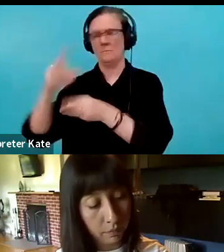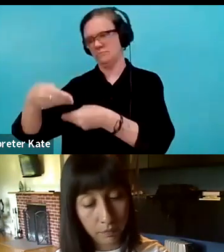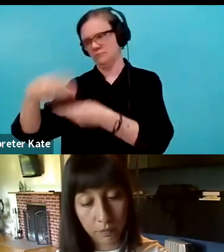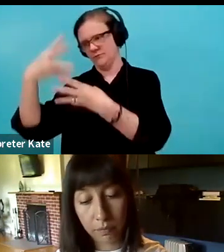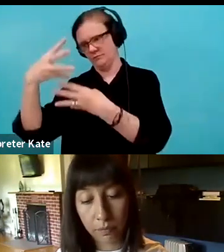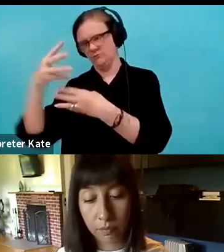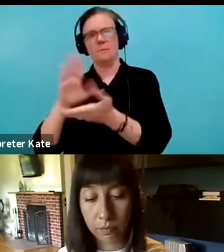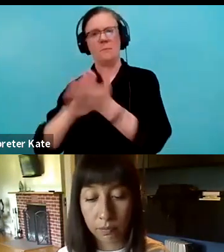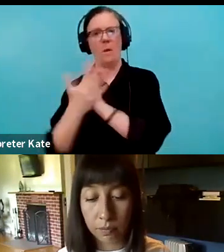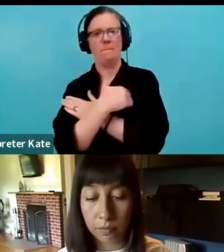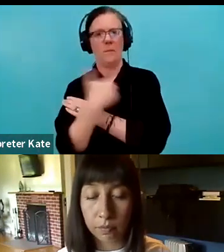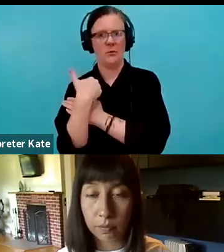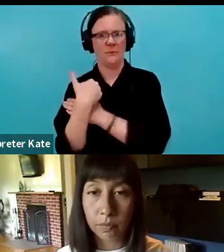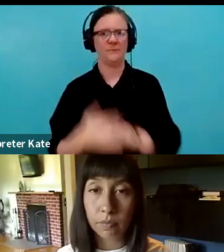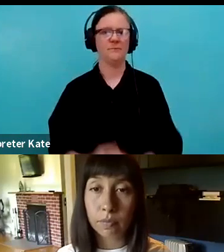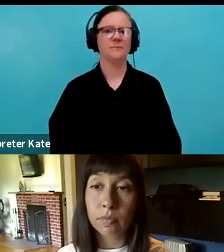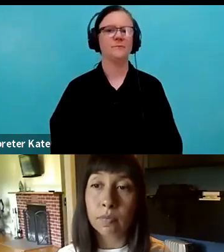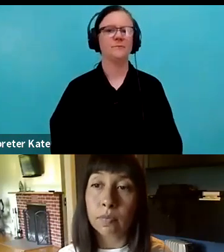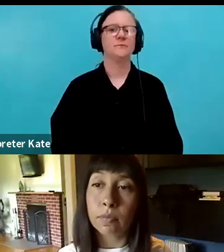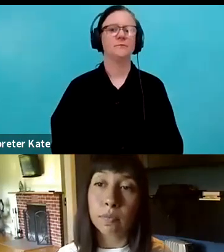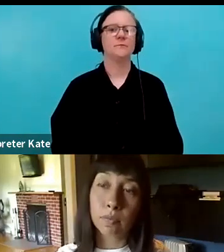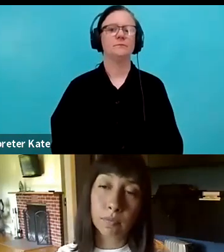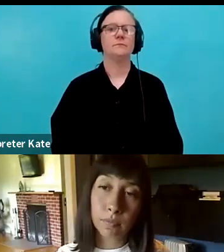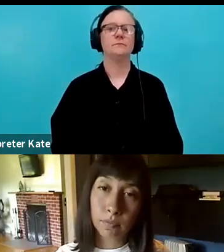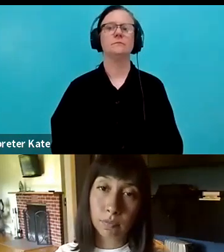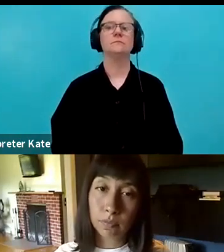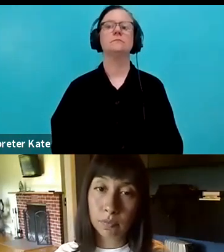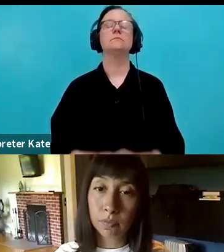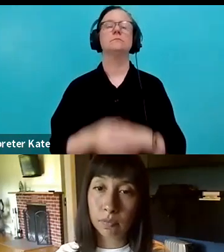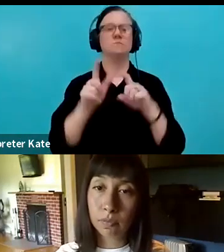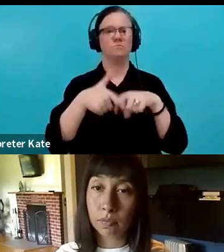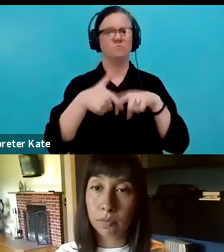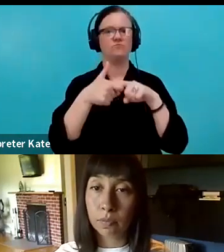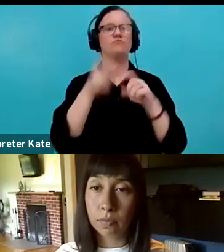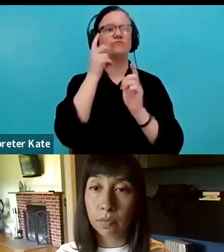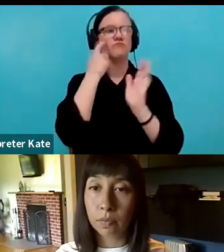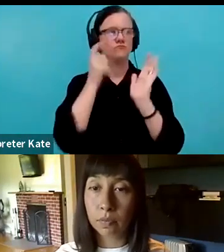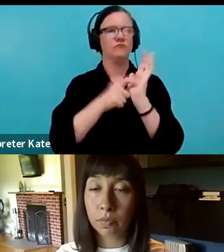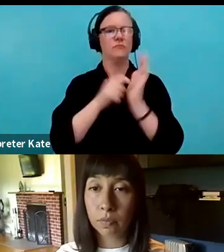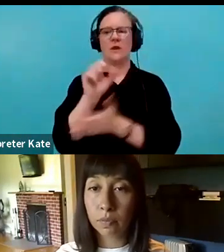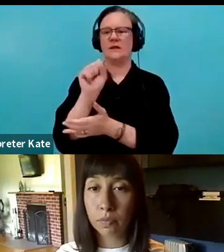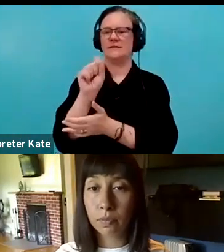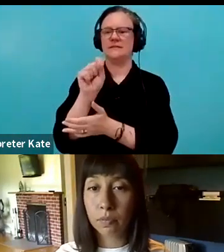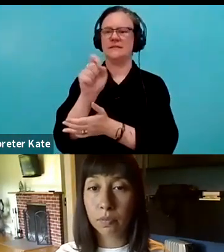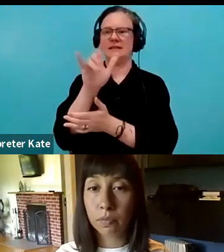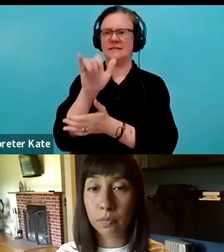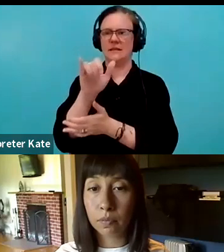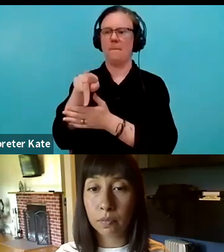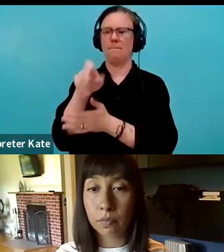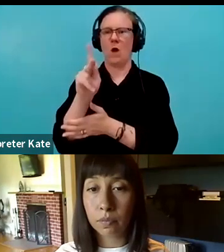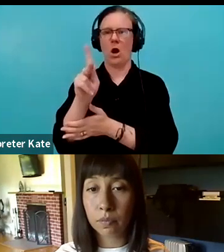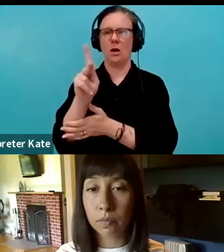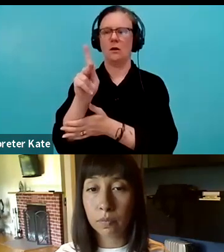member. Before we begin, we want to take a moment to recognize and remember Stacy Park Milburn, who passed away last